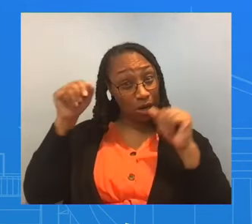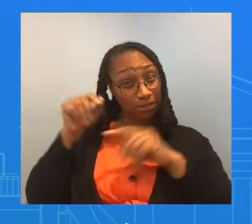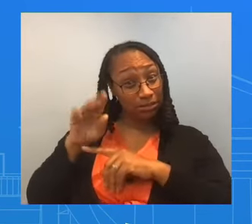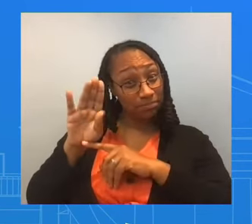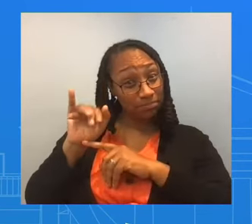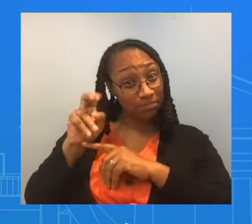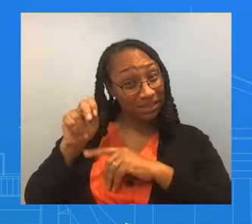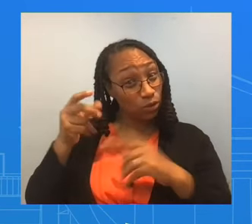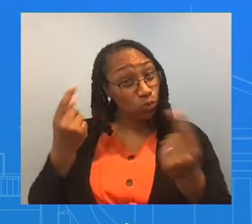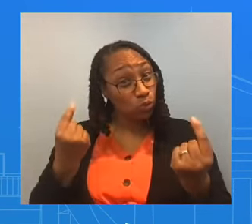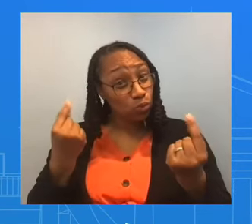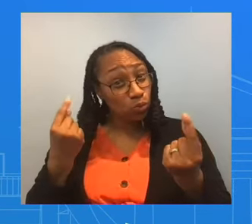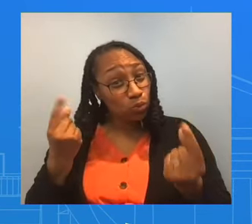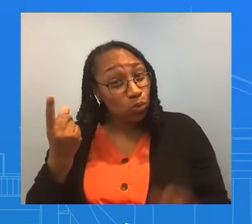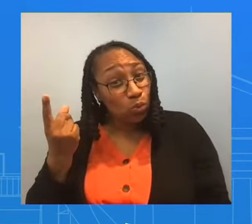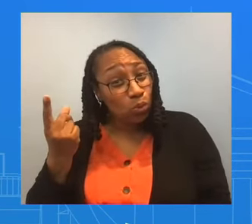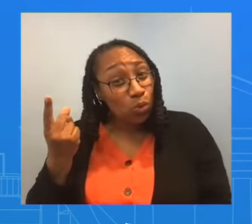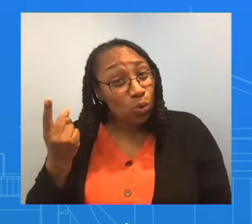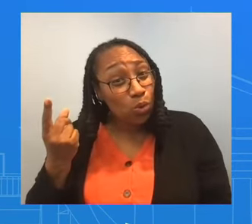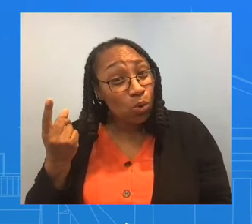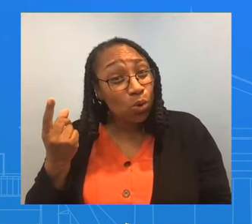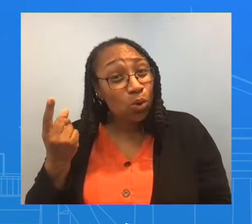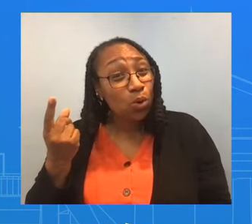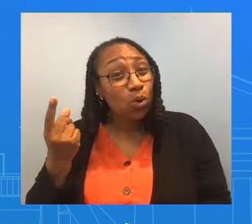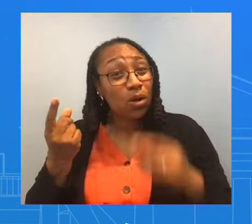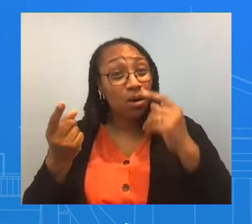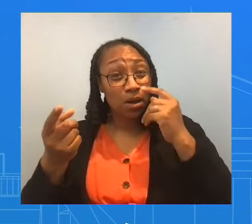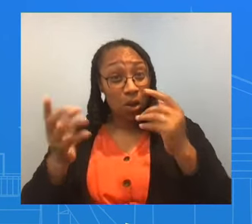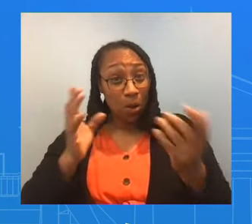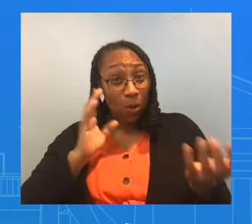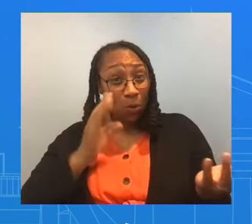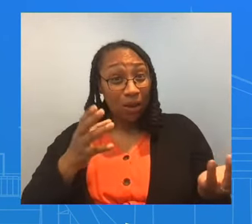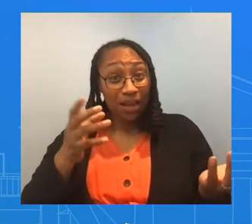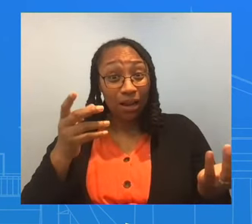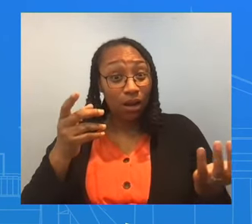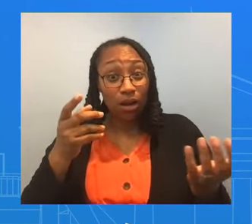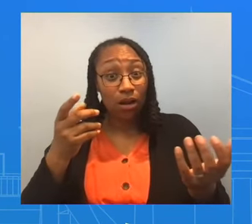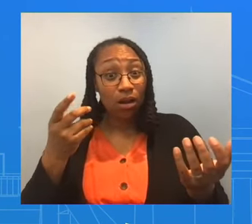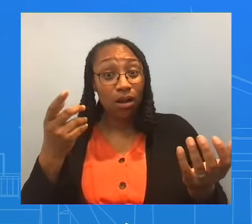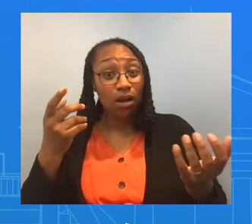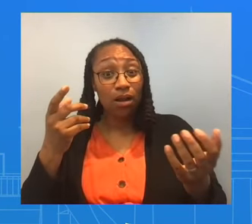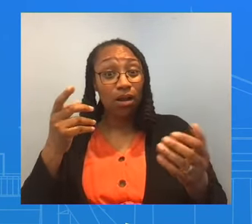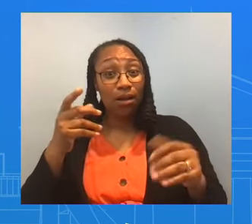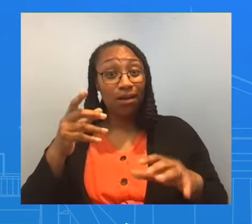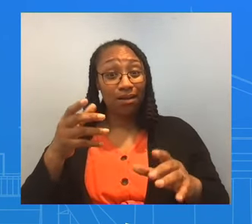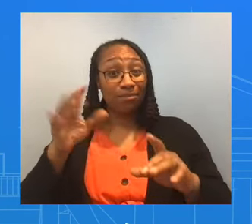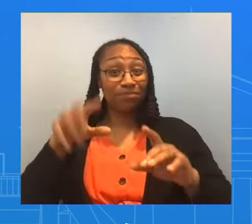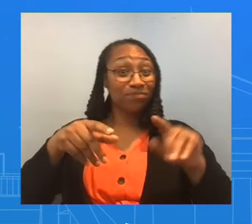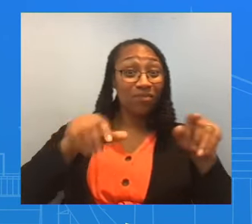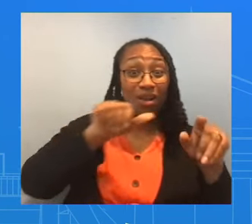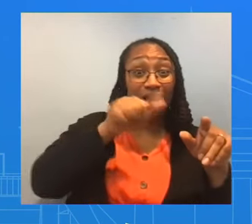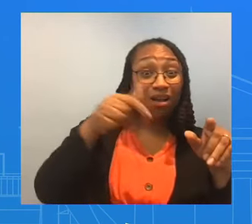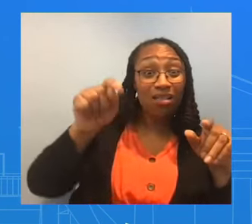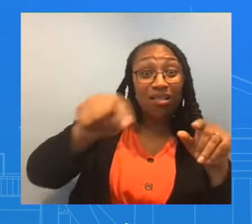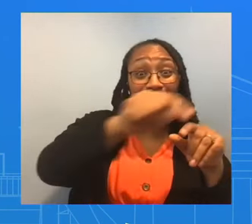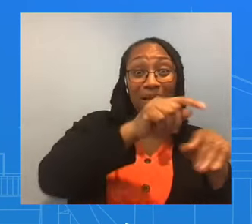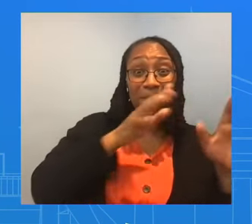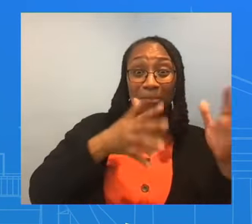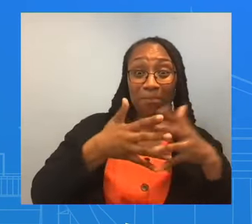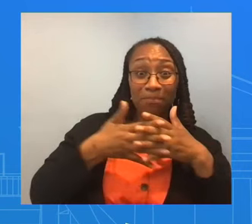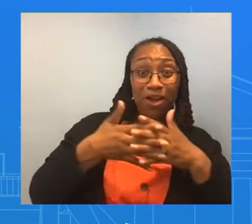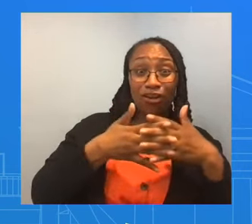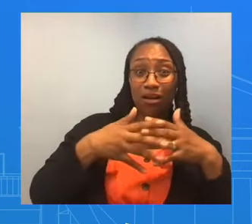president. Do you have any response to that kind of rhetoric, and what danger do you think it presents in our country? So